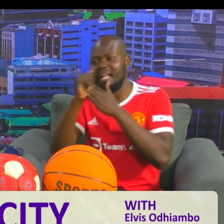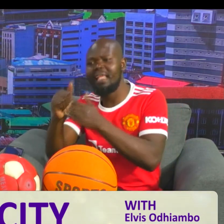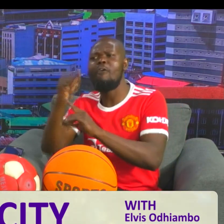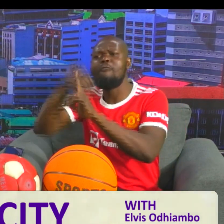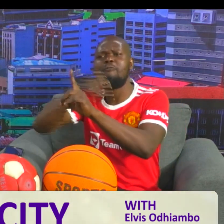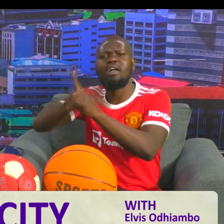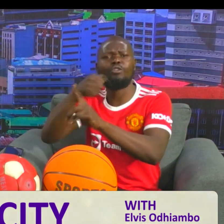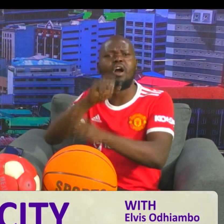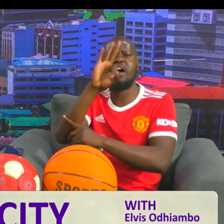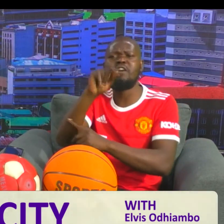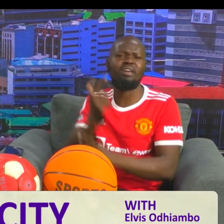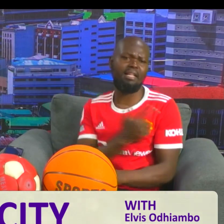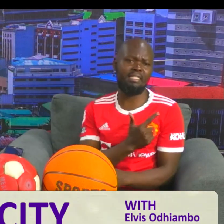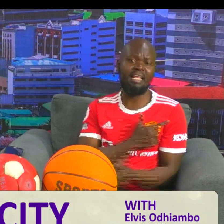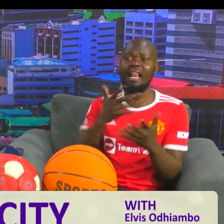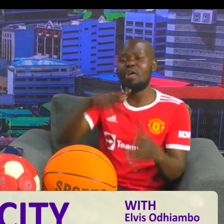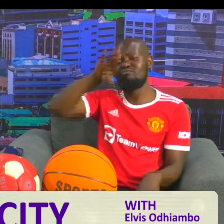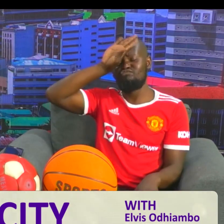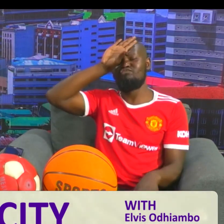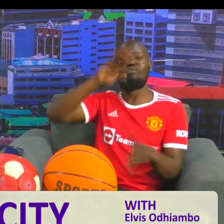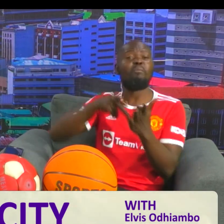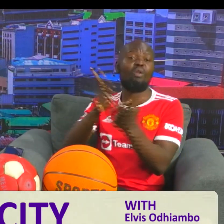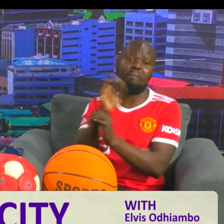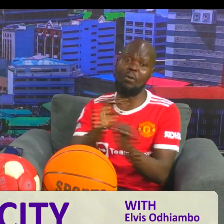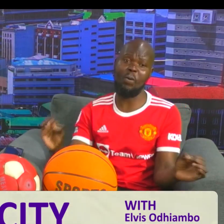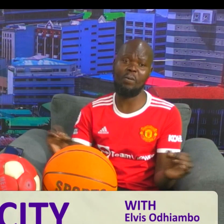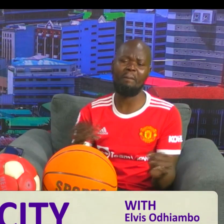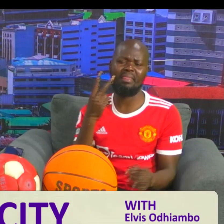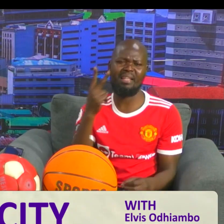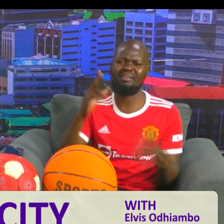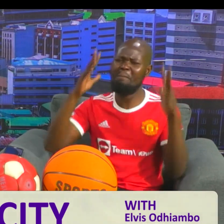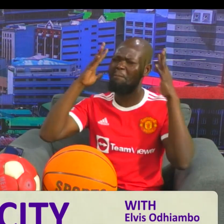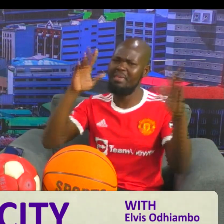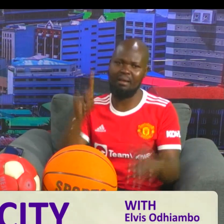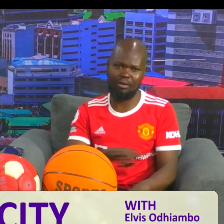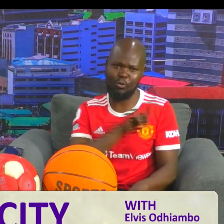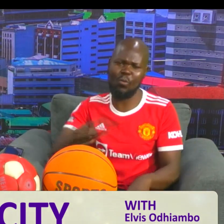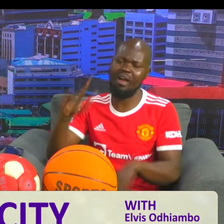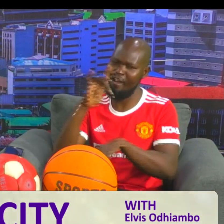qualified, but right now we are being bundled out, disqualified, because of, you see, the laziness, and